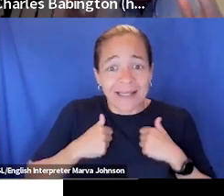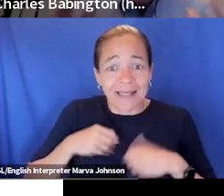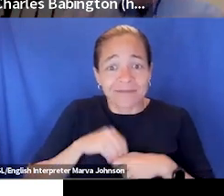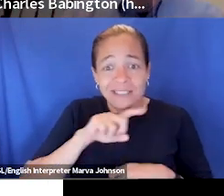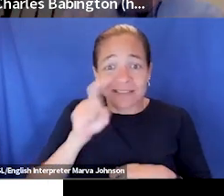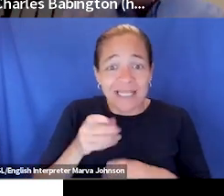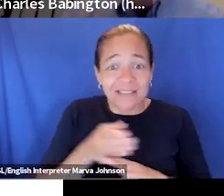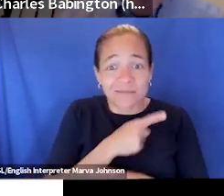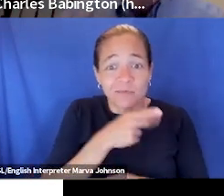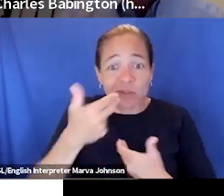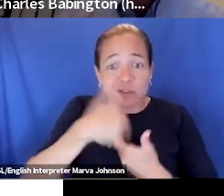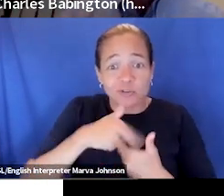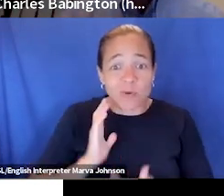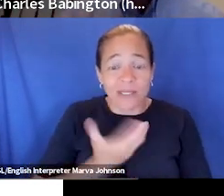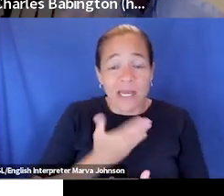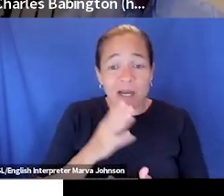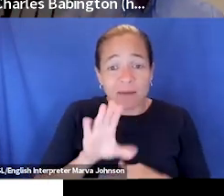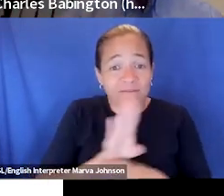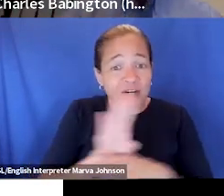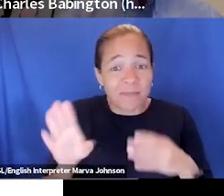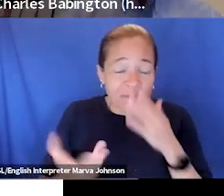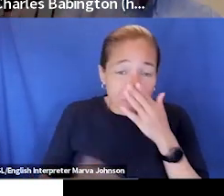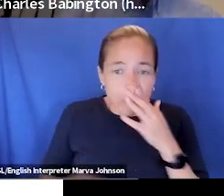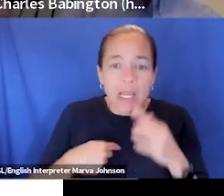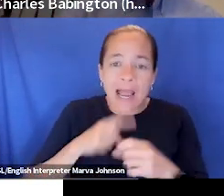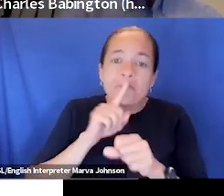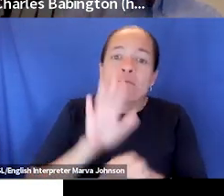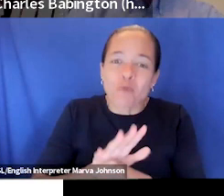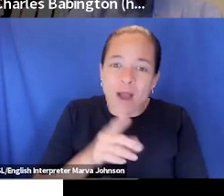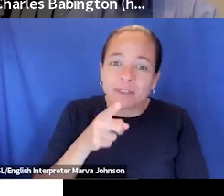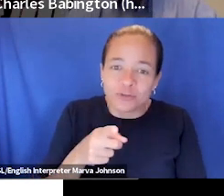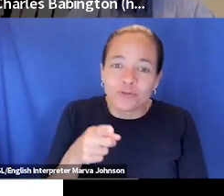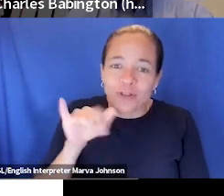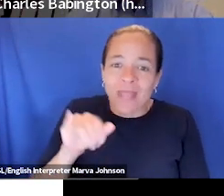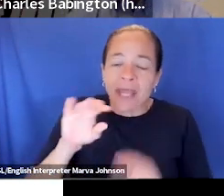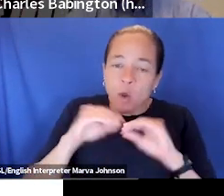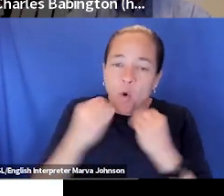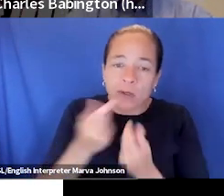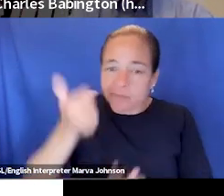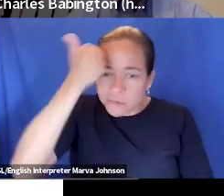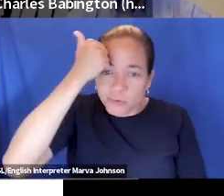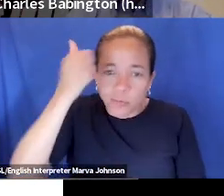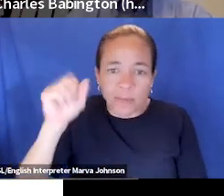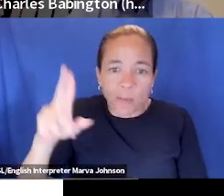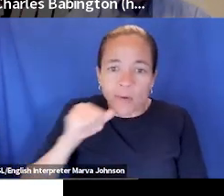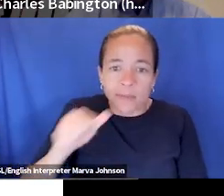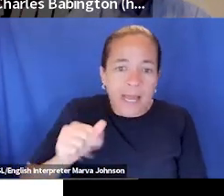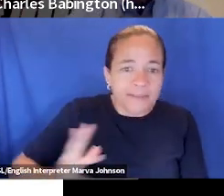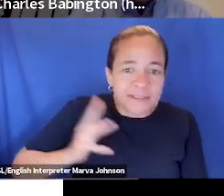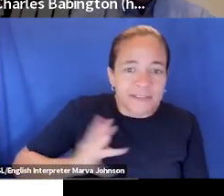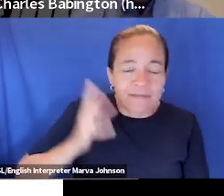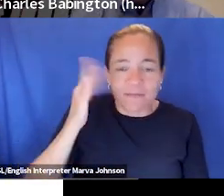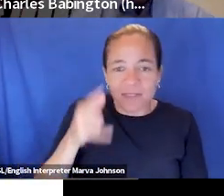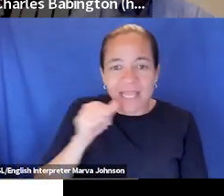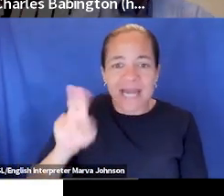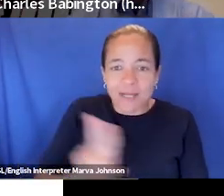I promise you, no one will say, this organization must not be very smart or sophisticated because they don't use the term prior to